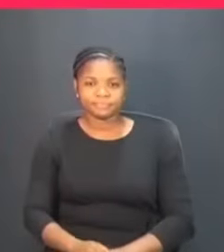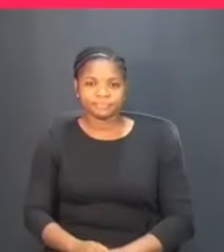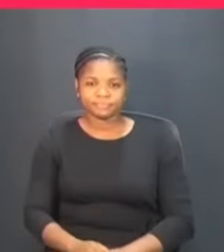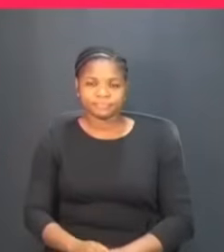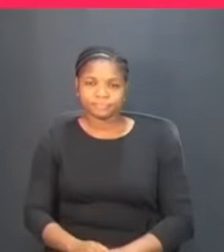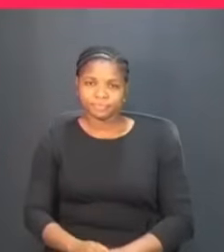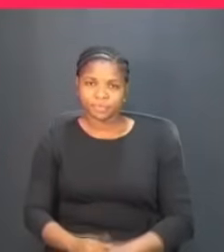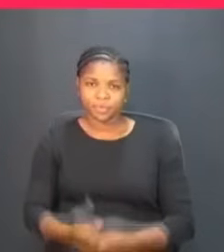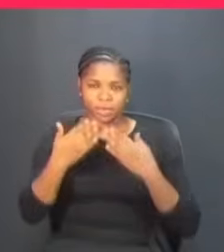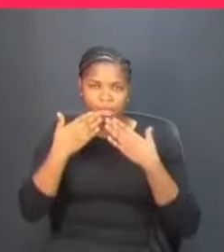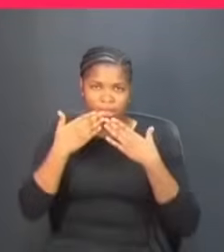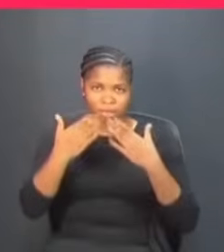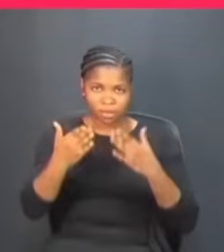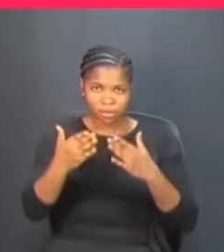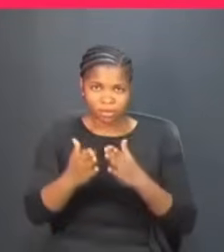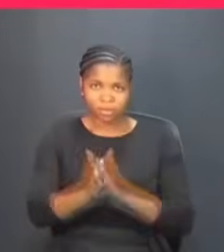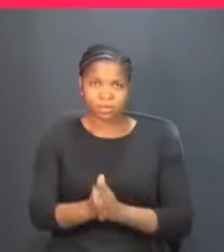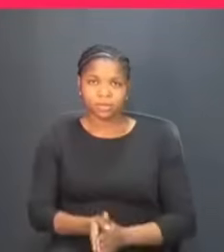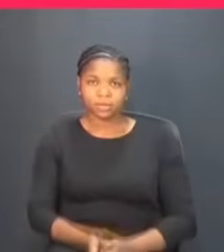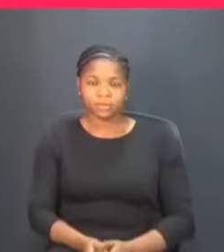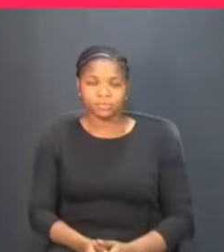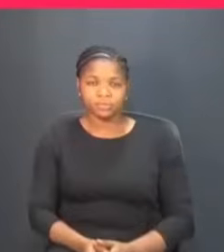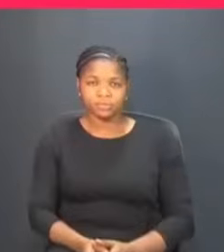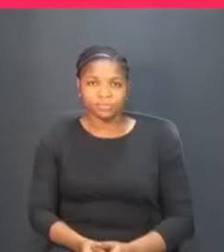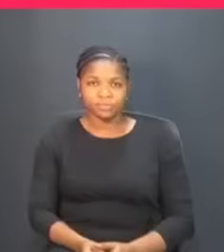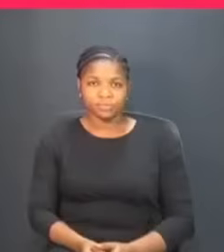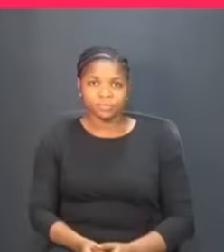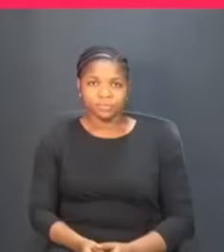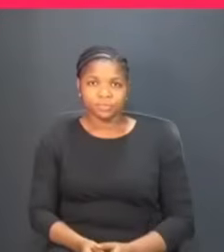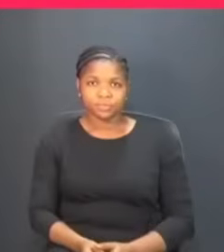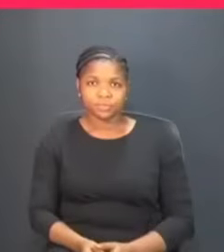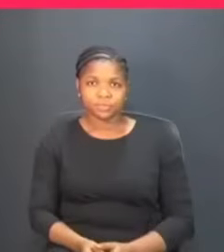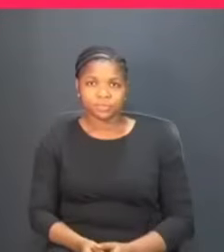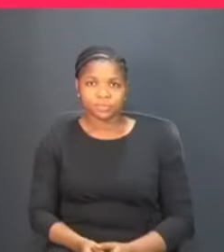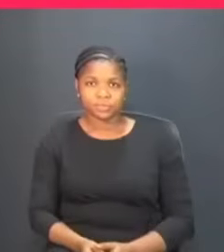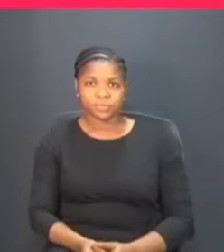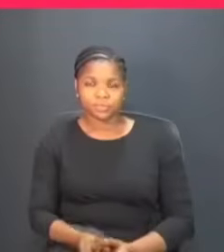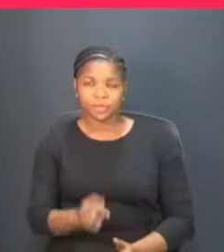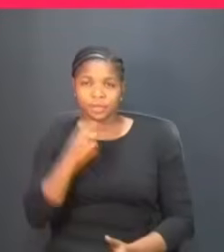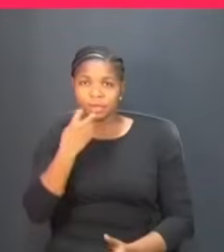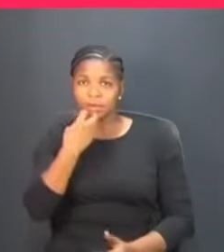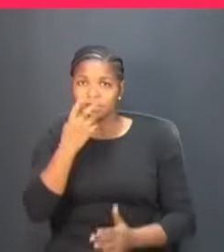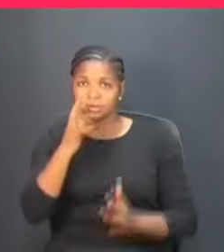Thank you very much, Right Honorable Speaker. Mr. Speaker,